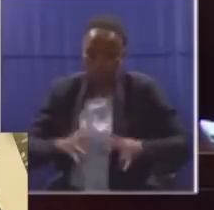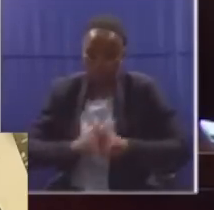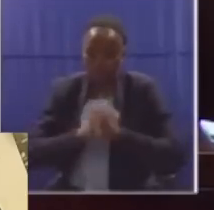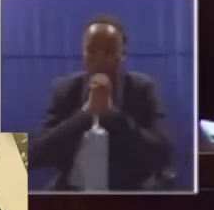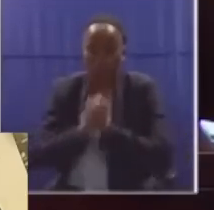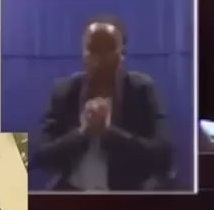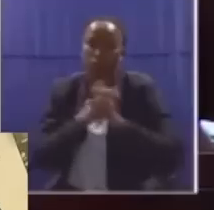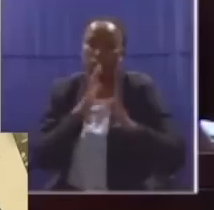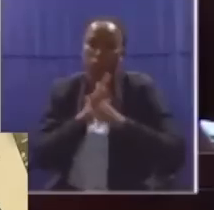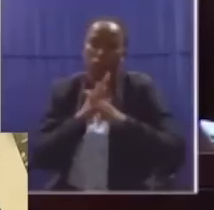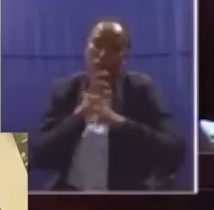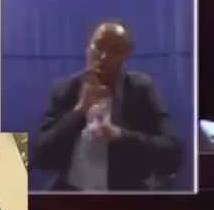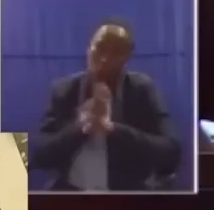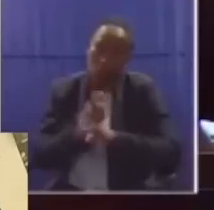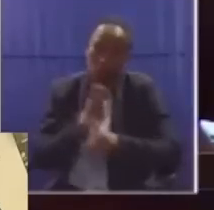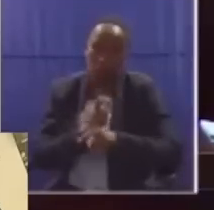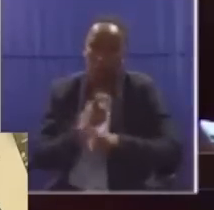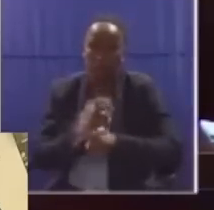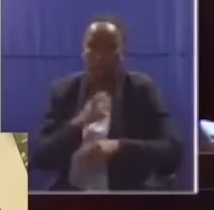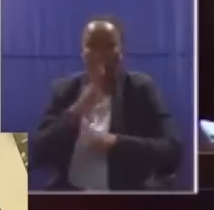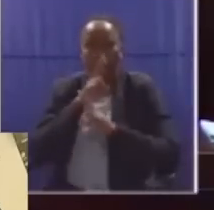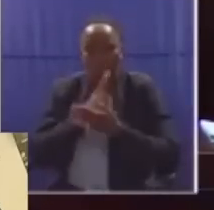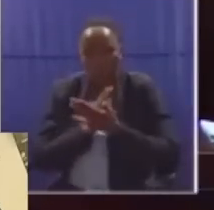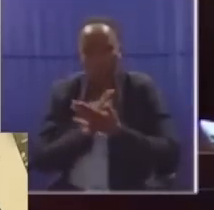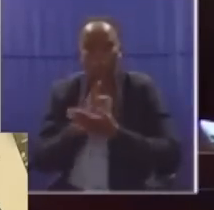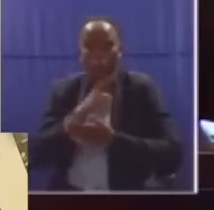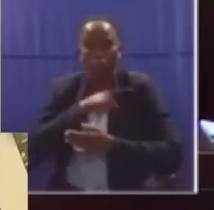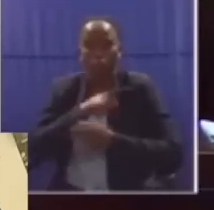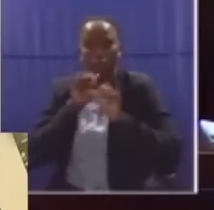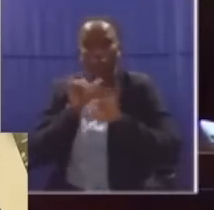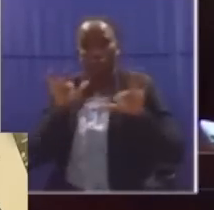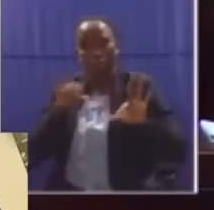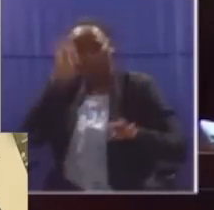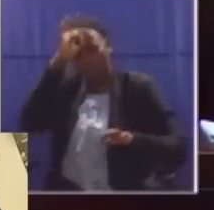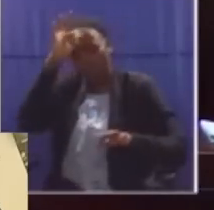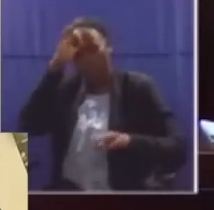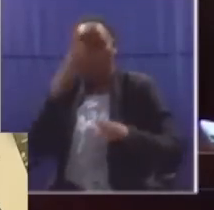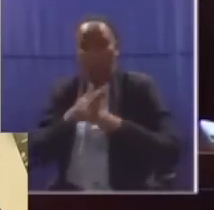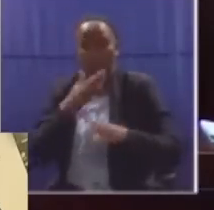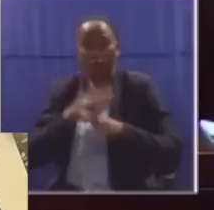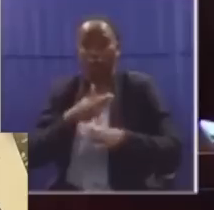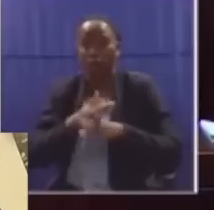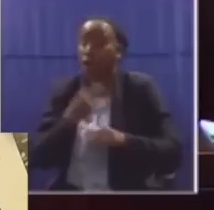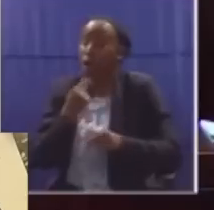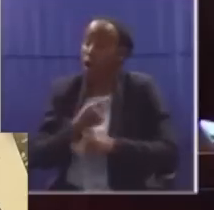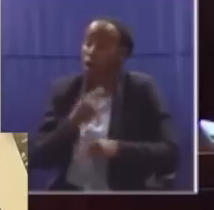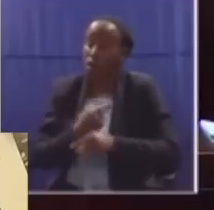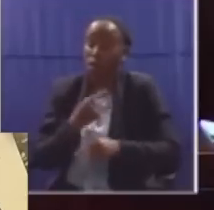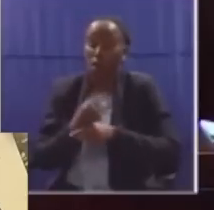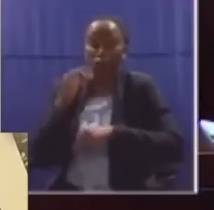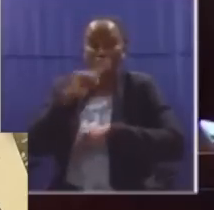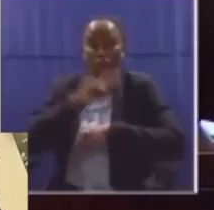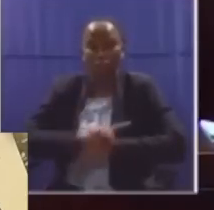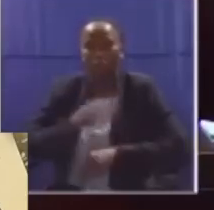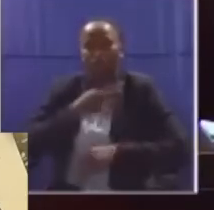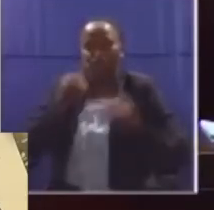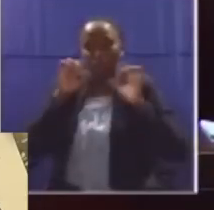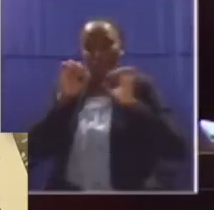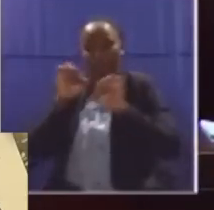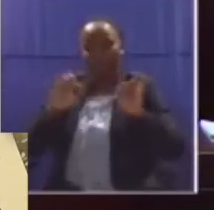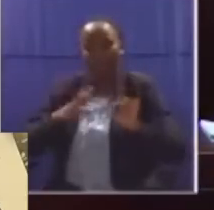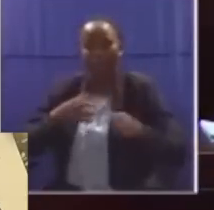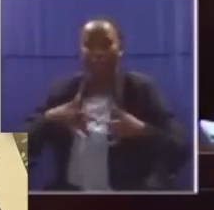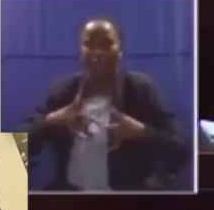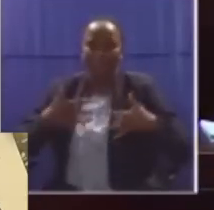and professional police officers who put their lives on the line every single day to protect their fellow citizens. This